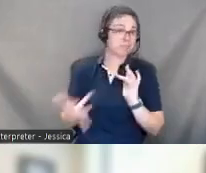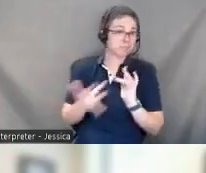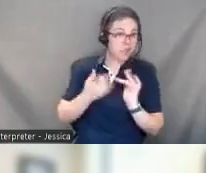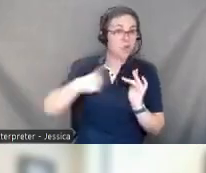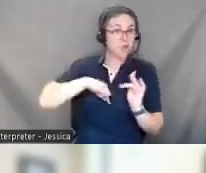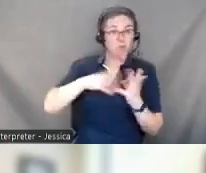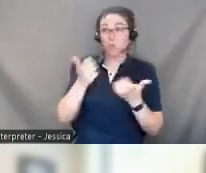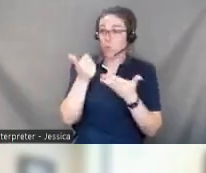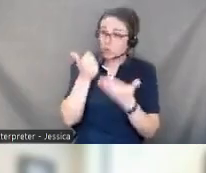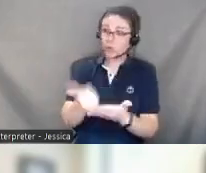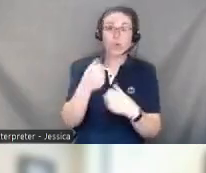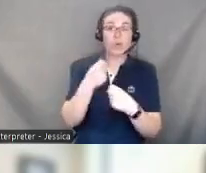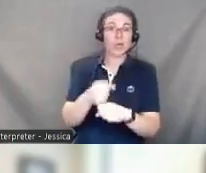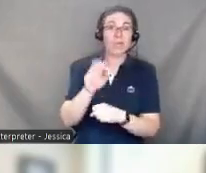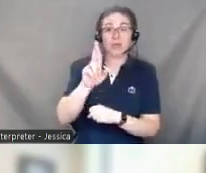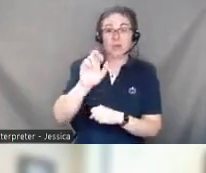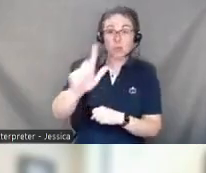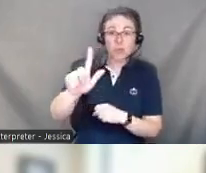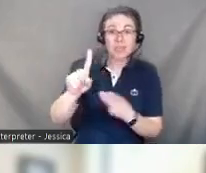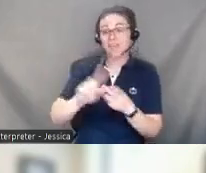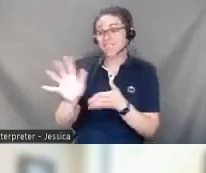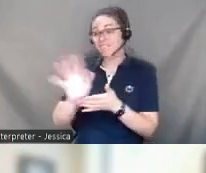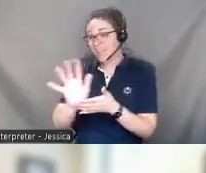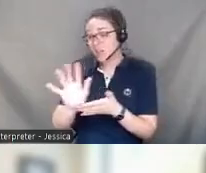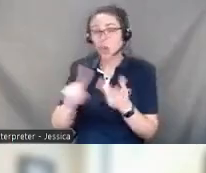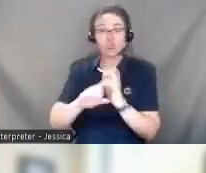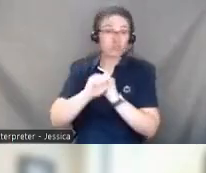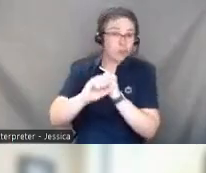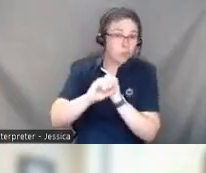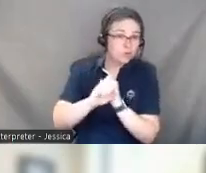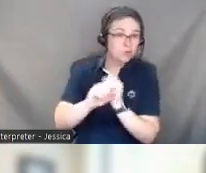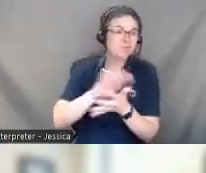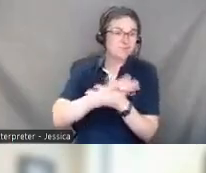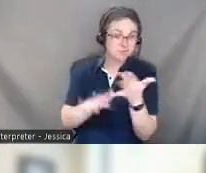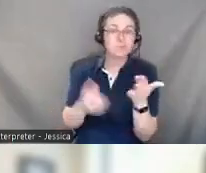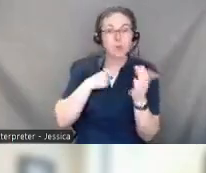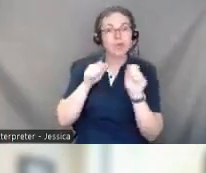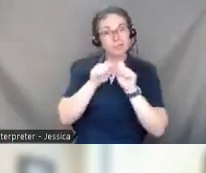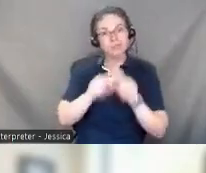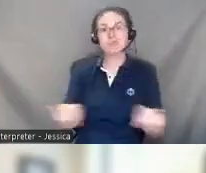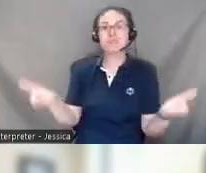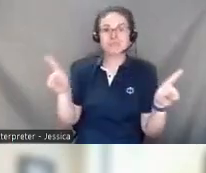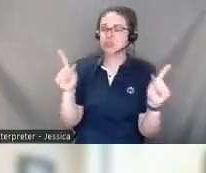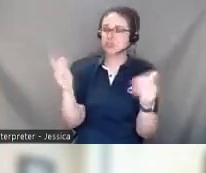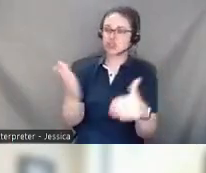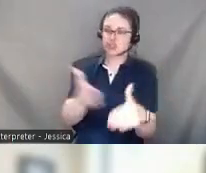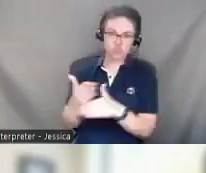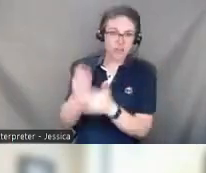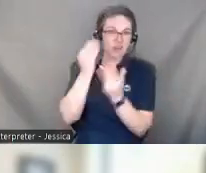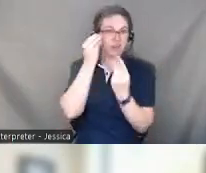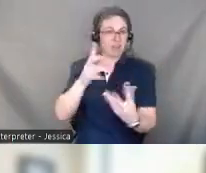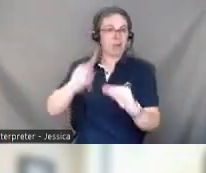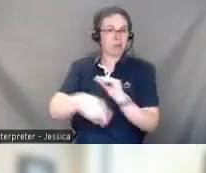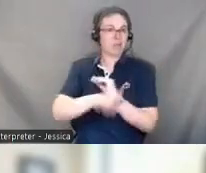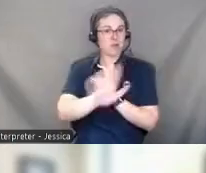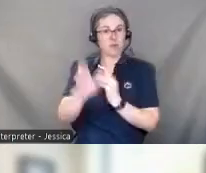make reels, videos, commercials, all those wonderful things so that we can spread the word about what you have going on. And as